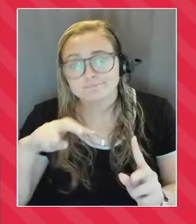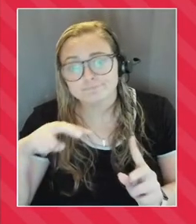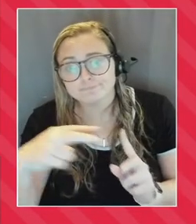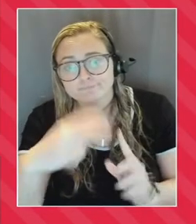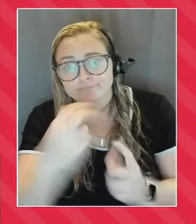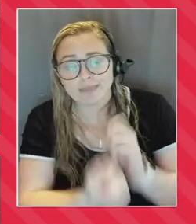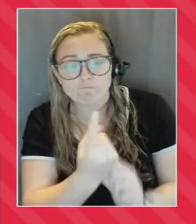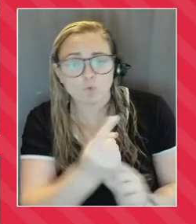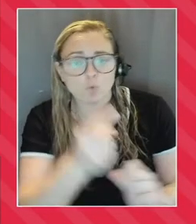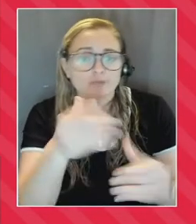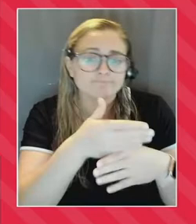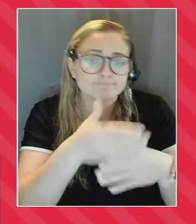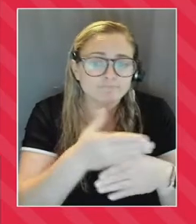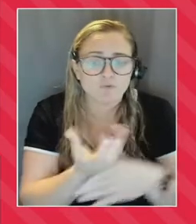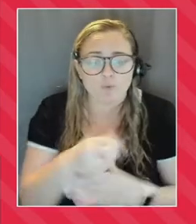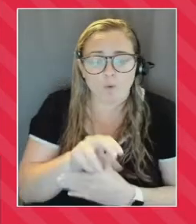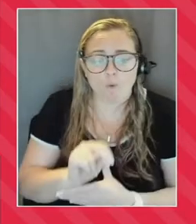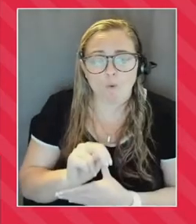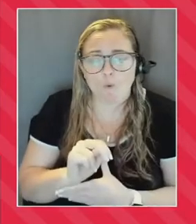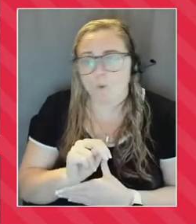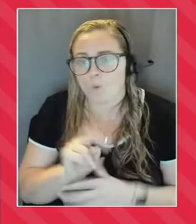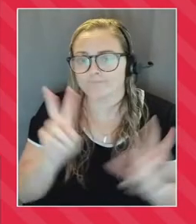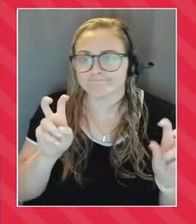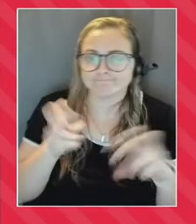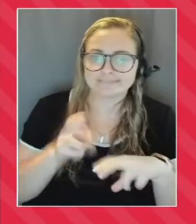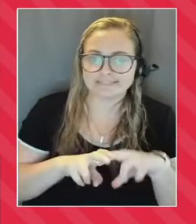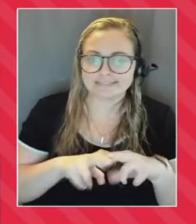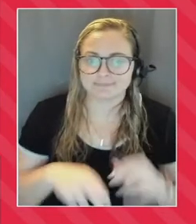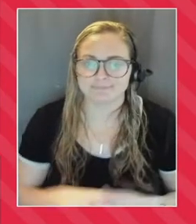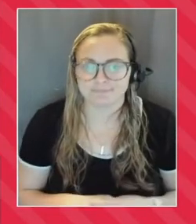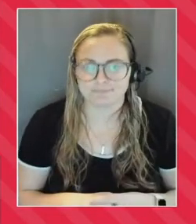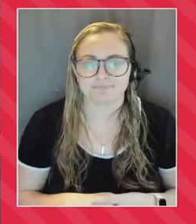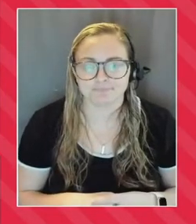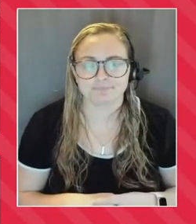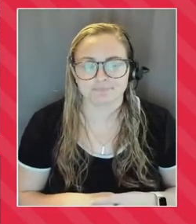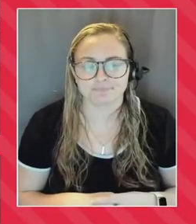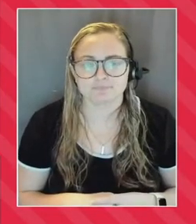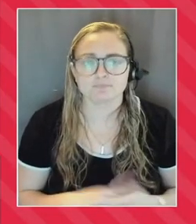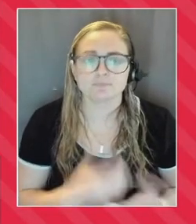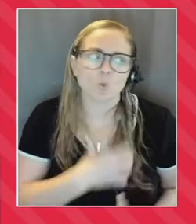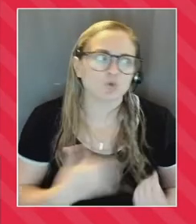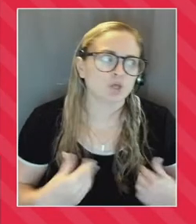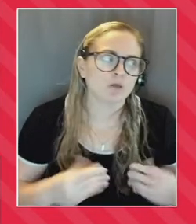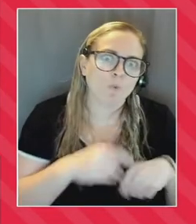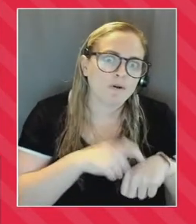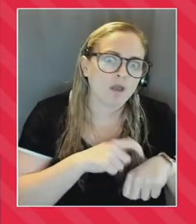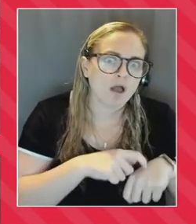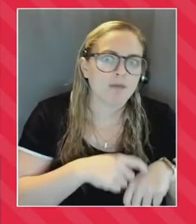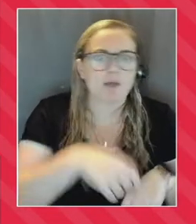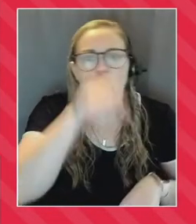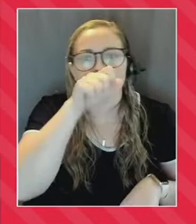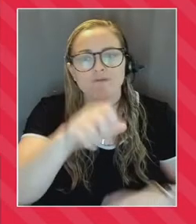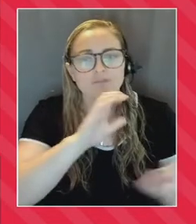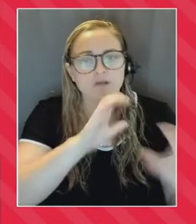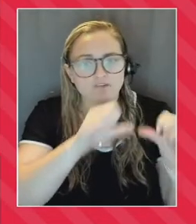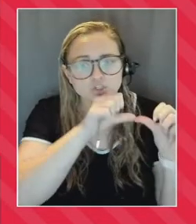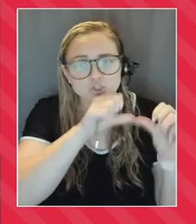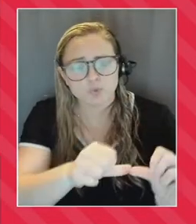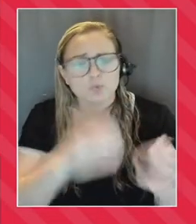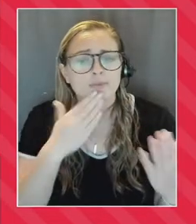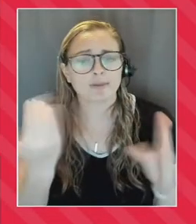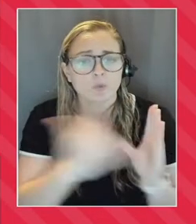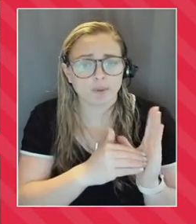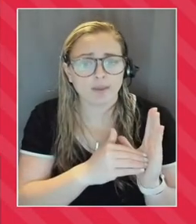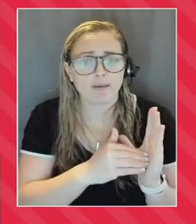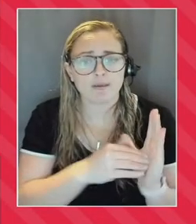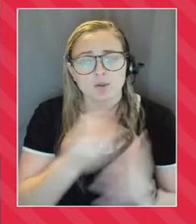shared from their own seat. So I wish we had more time. I'd love for this conversation to continue. And thank you again to